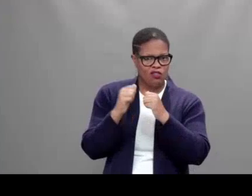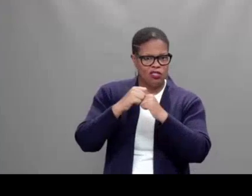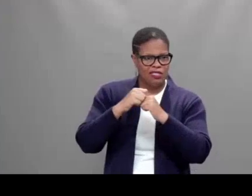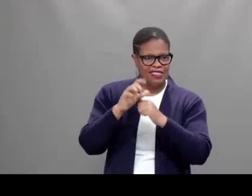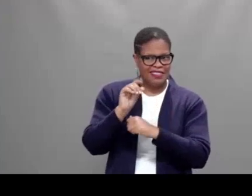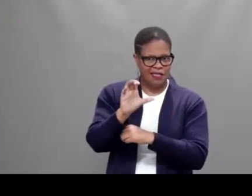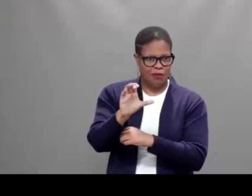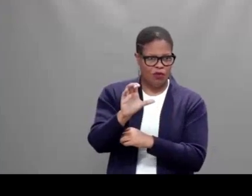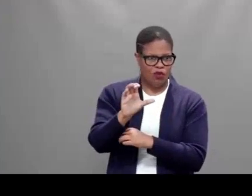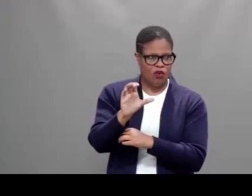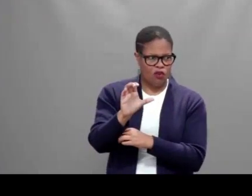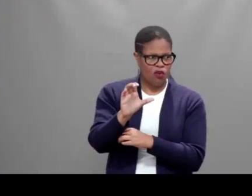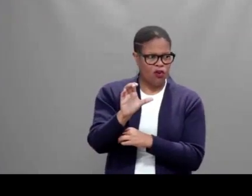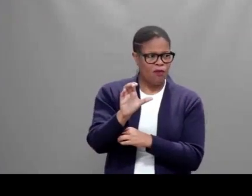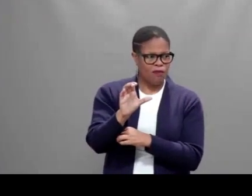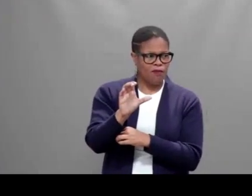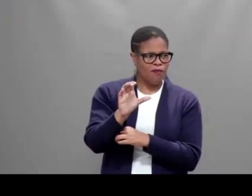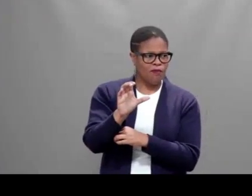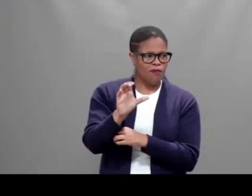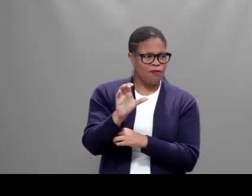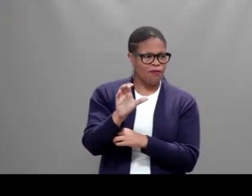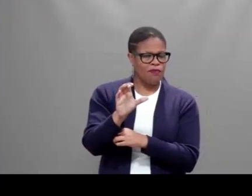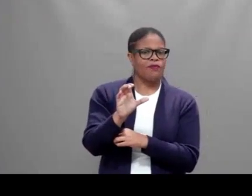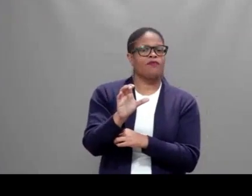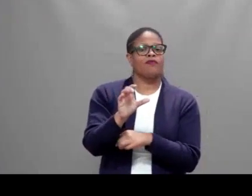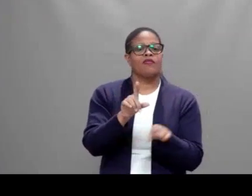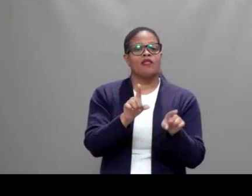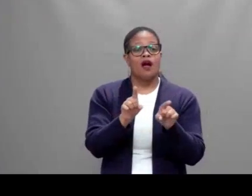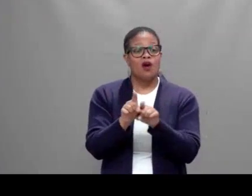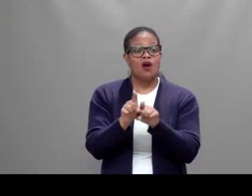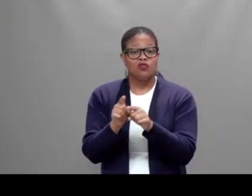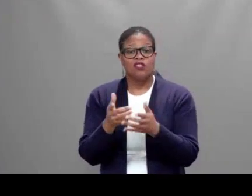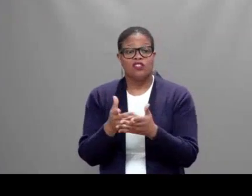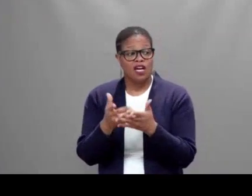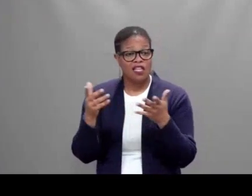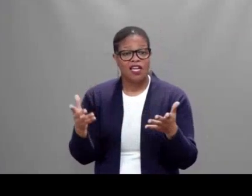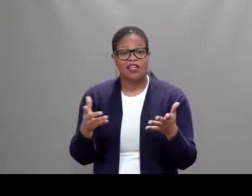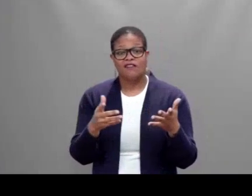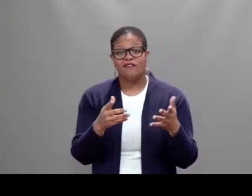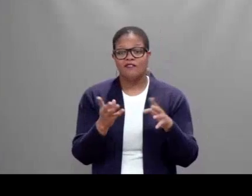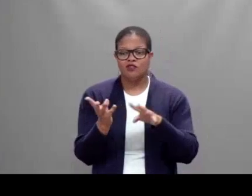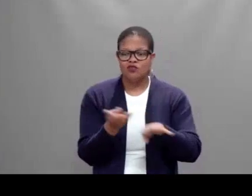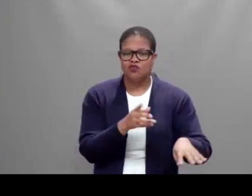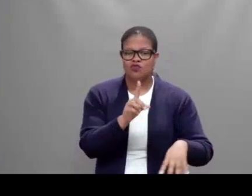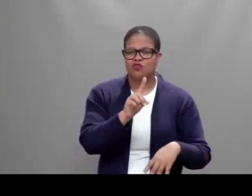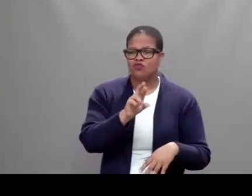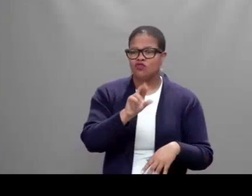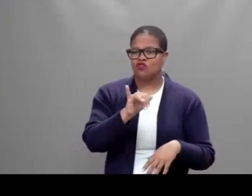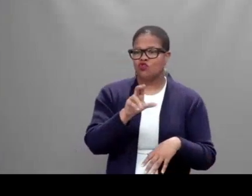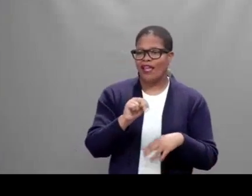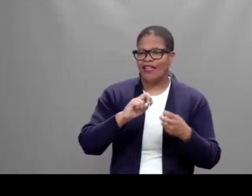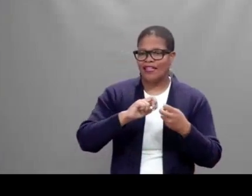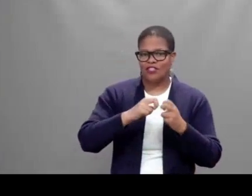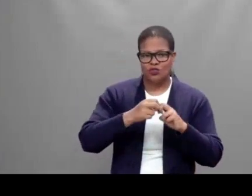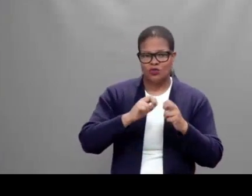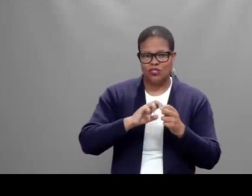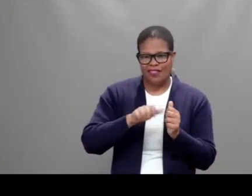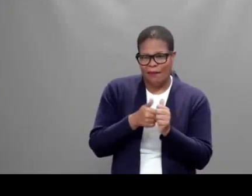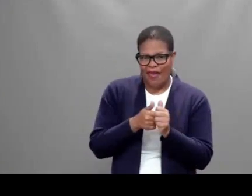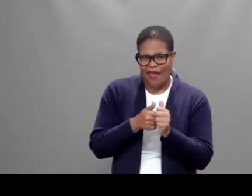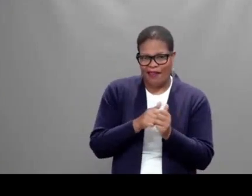in December. And then there's also a lot of drainage issues in the back of the